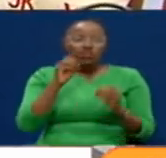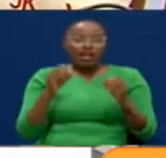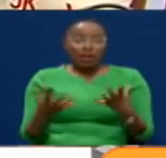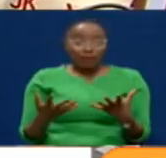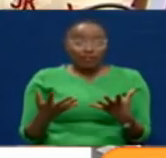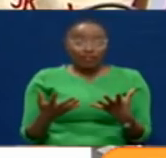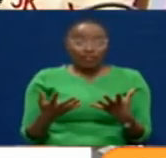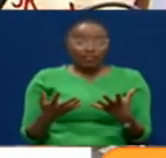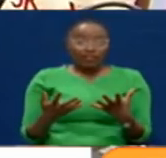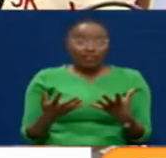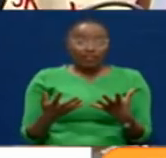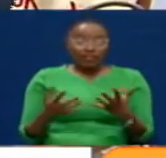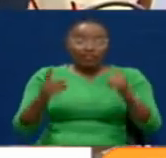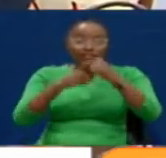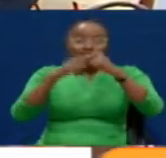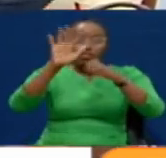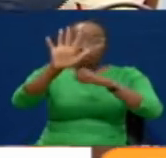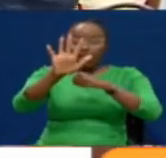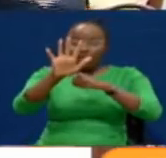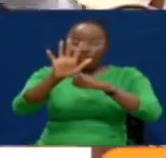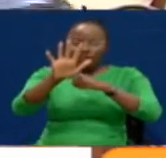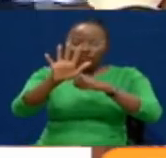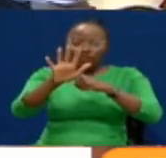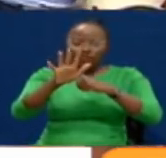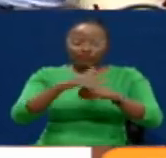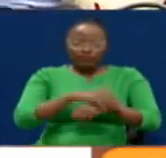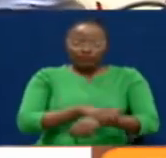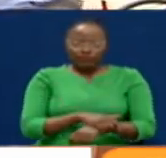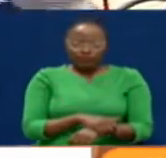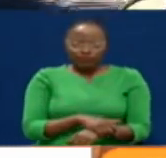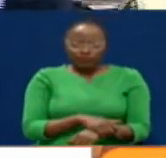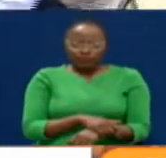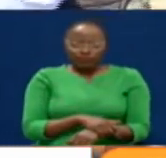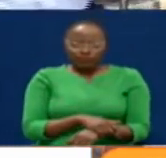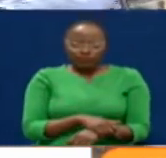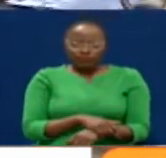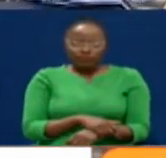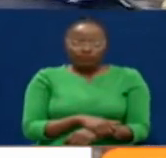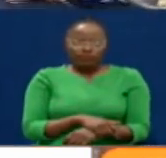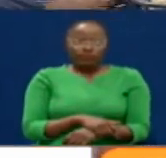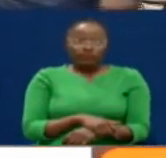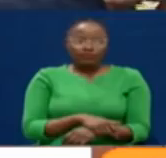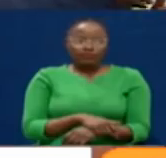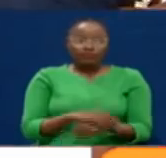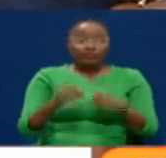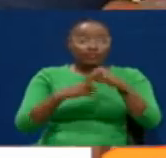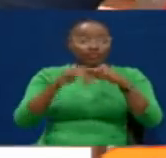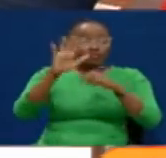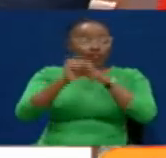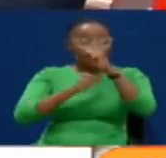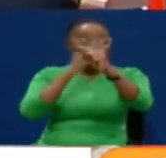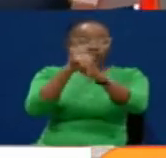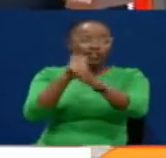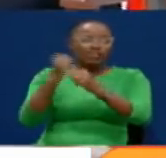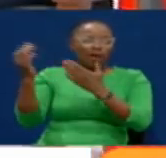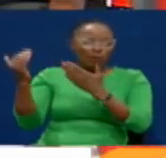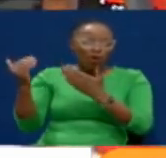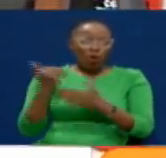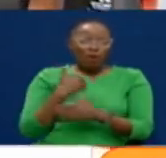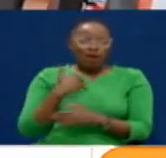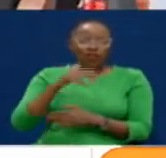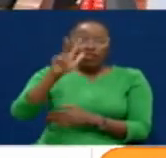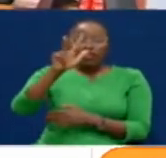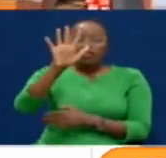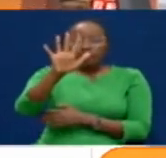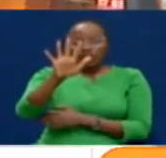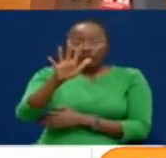honestly? 65. Sit over there. I'm hoping. You're 65. I'm hoping. I'm going to get the other